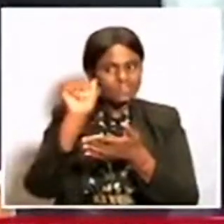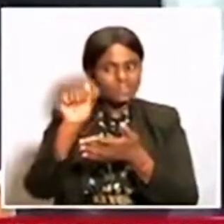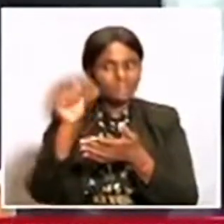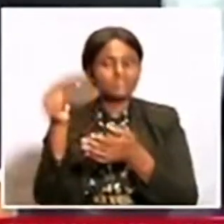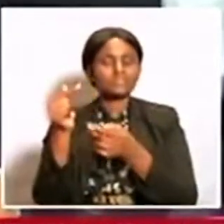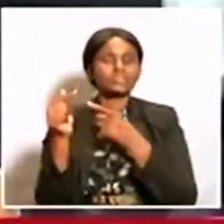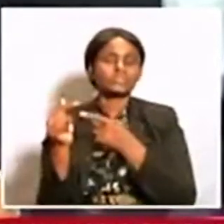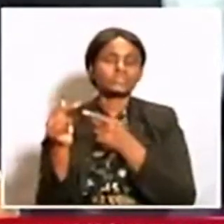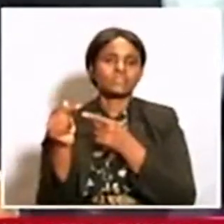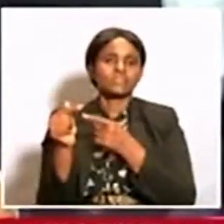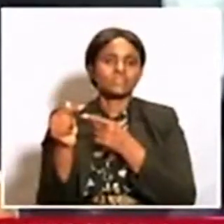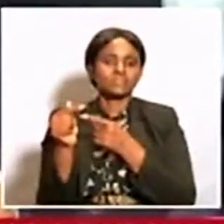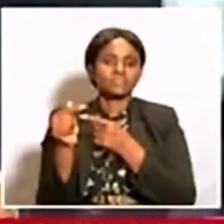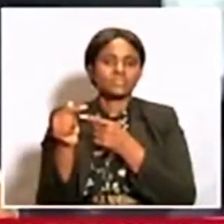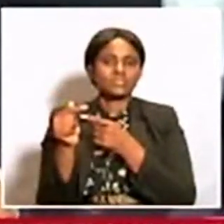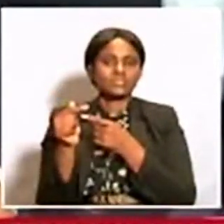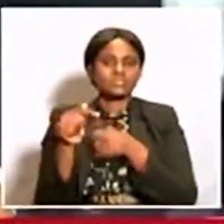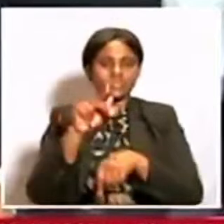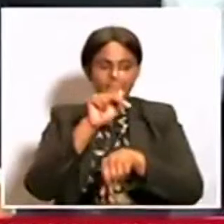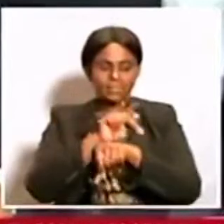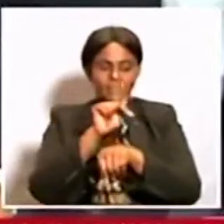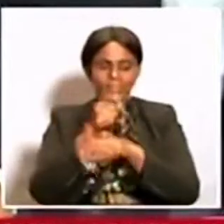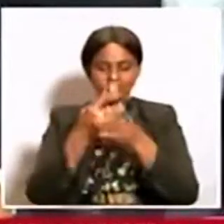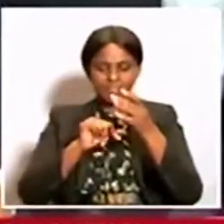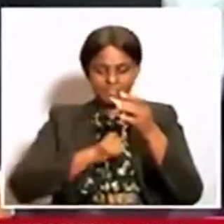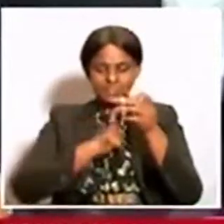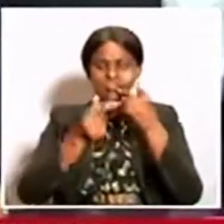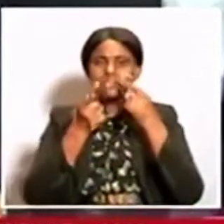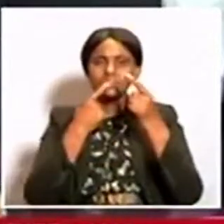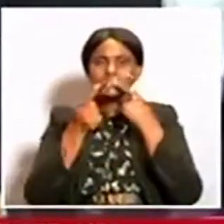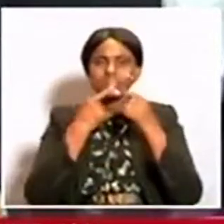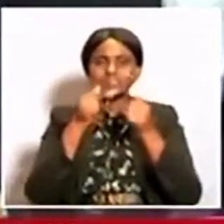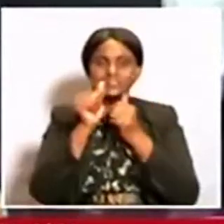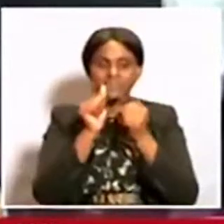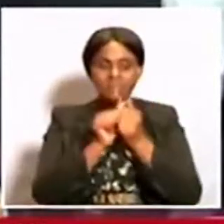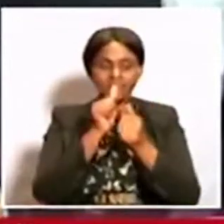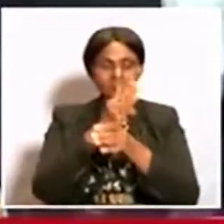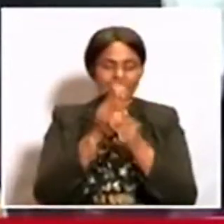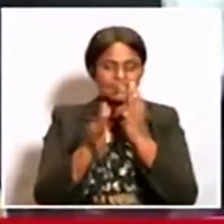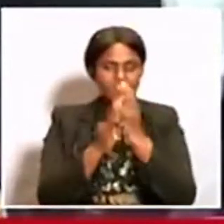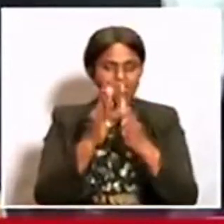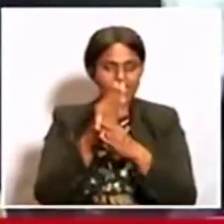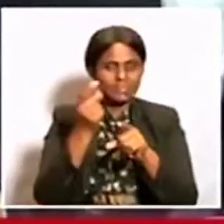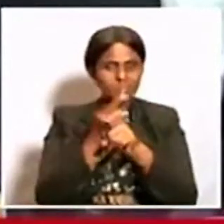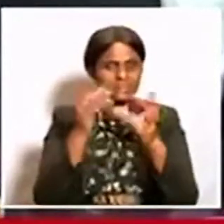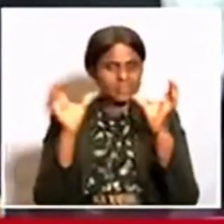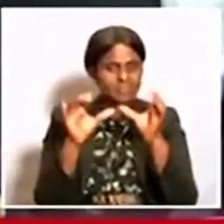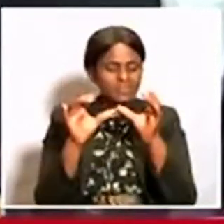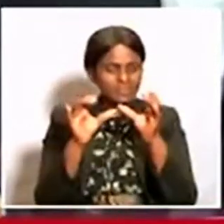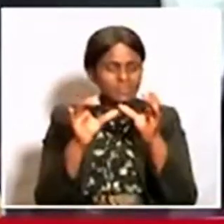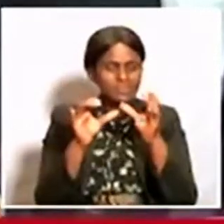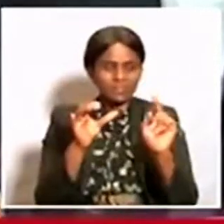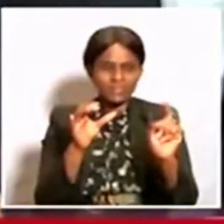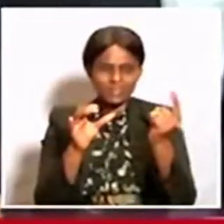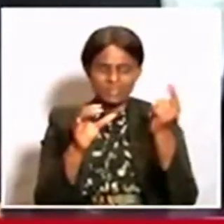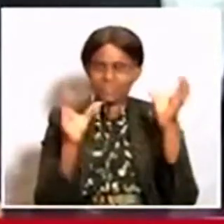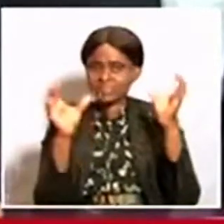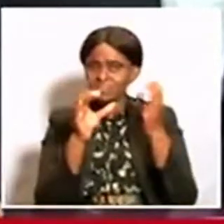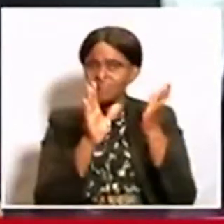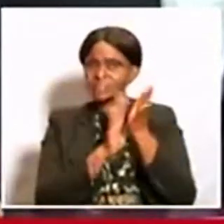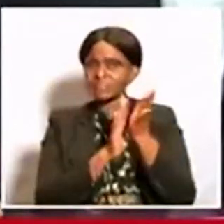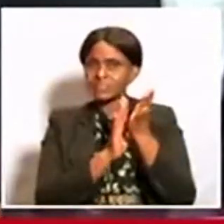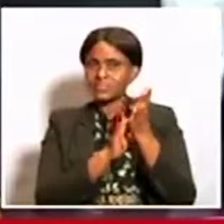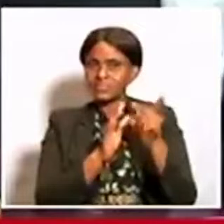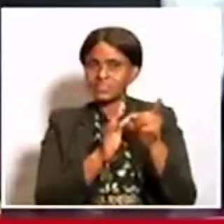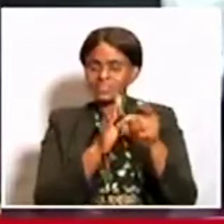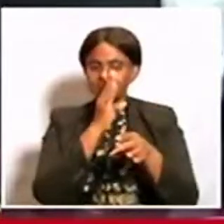General. The project that we are talking about, Chair, was constructed by the community. First, it was a community school.